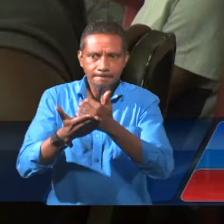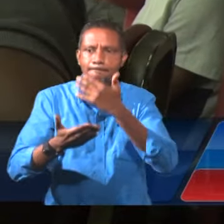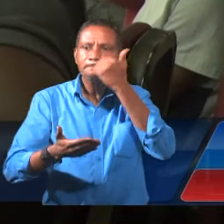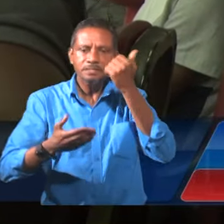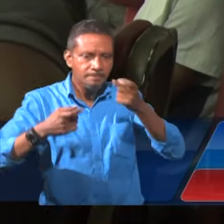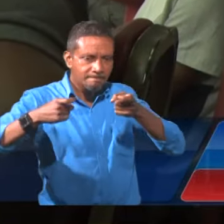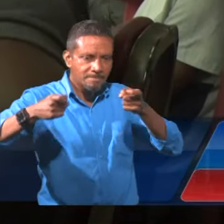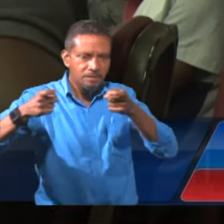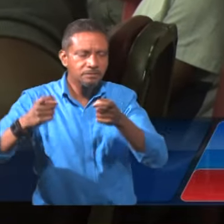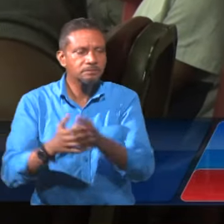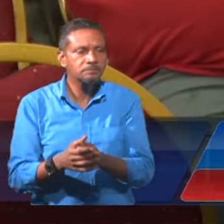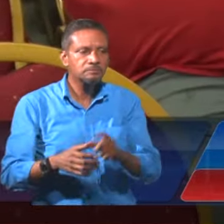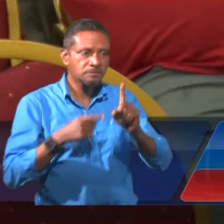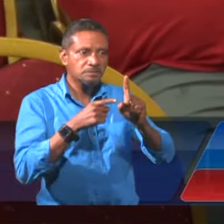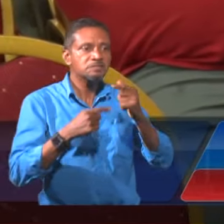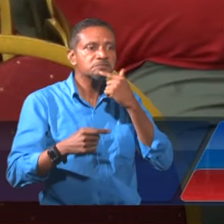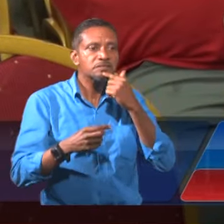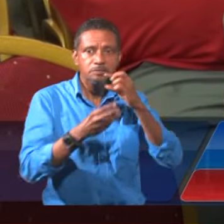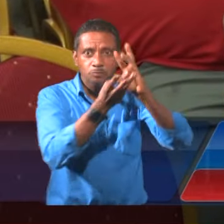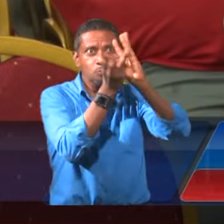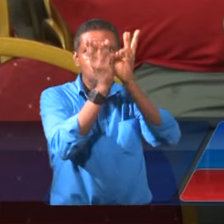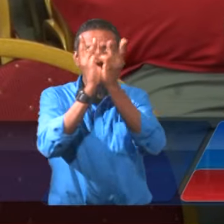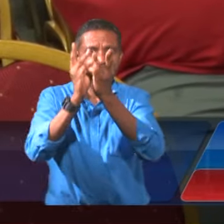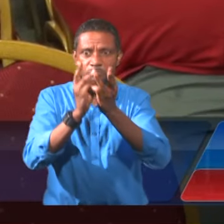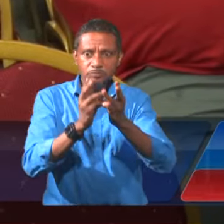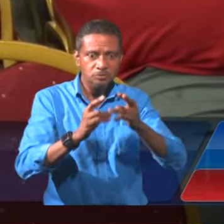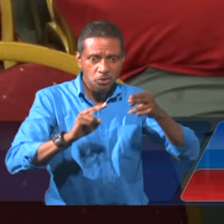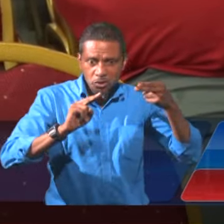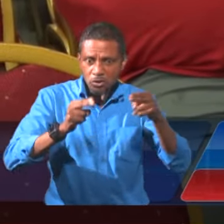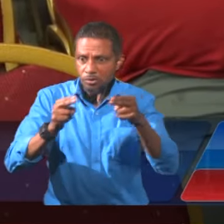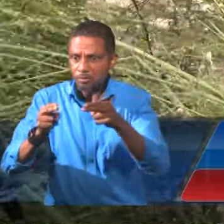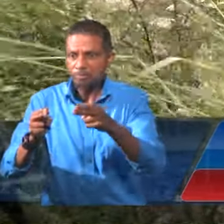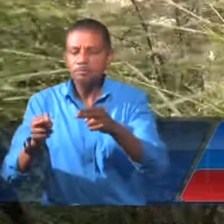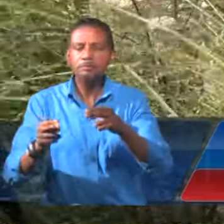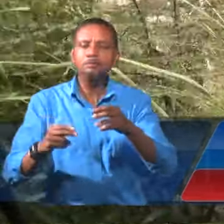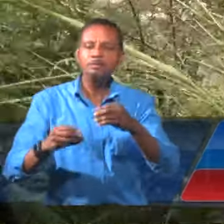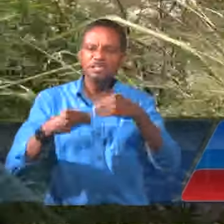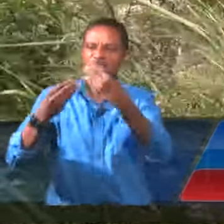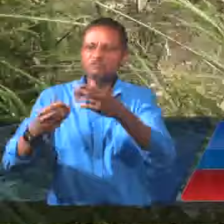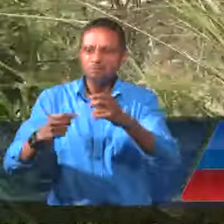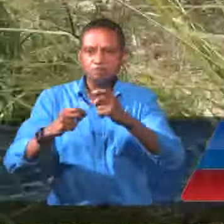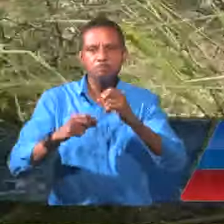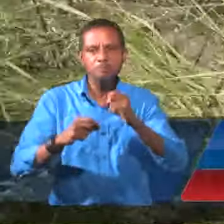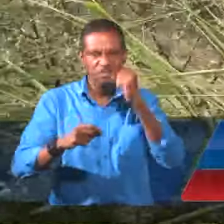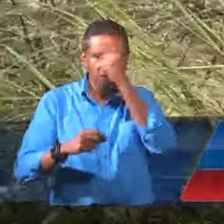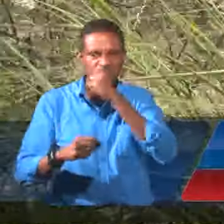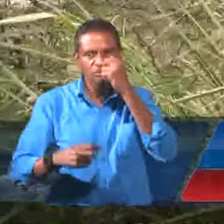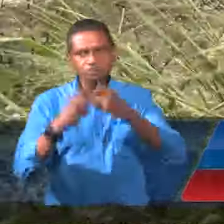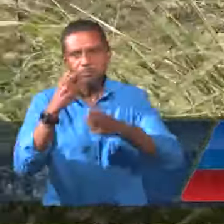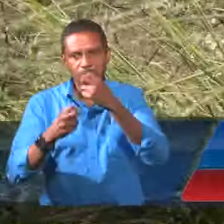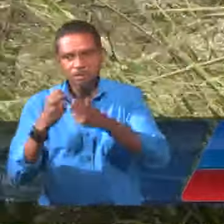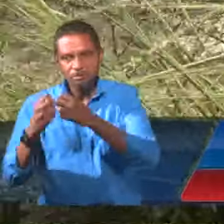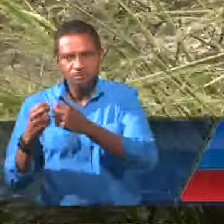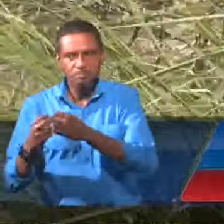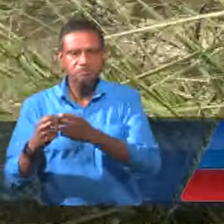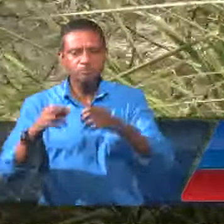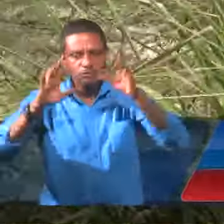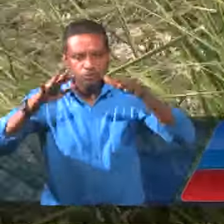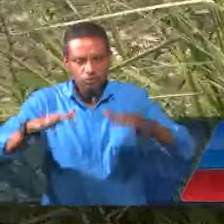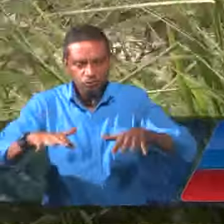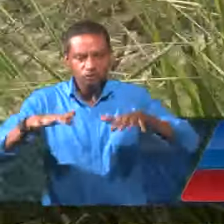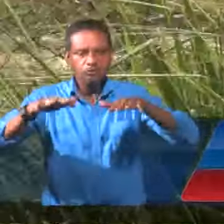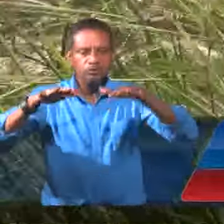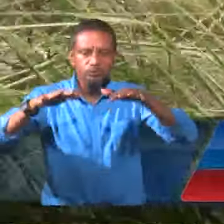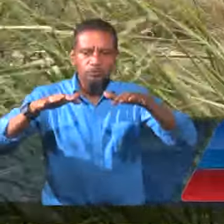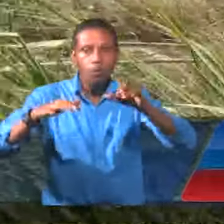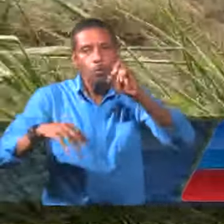says conditions caused by climate change have presented serious problems for farmers due to extreme flooding and droughts, and has presented